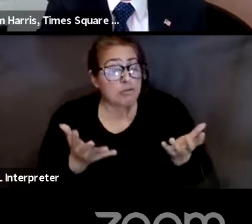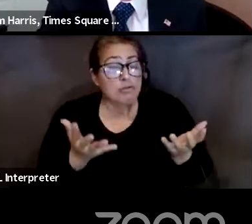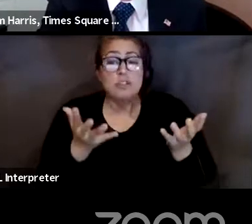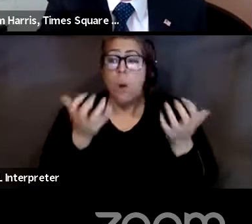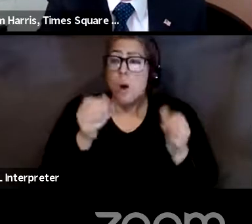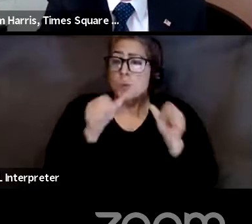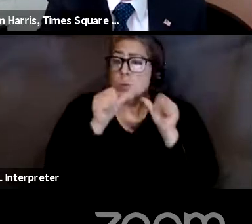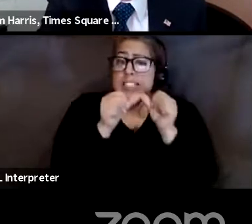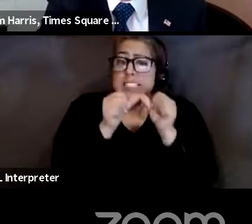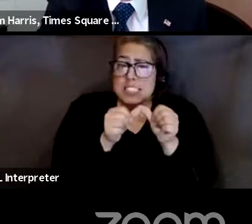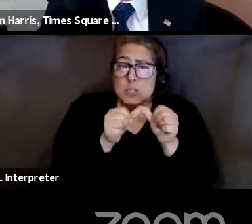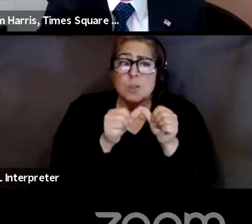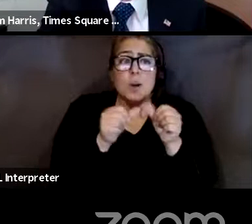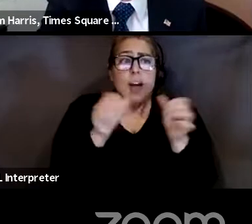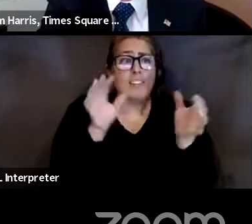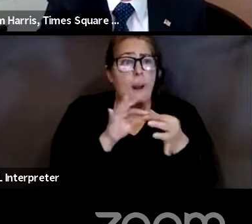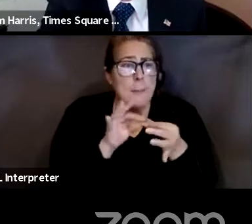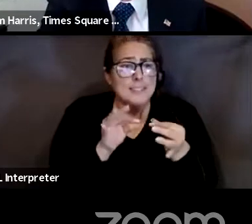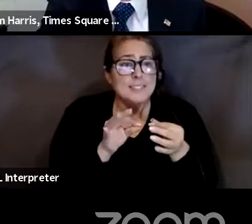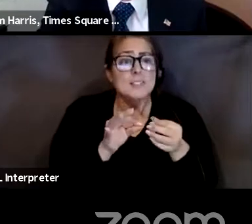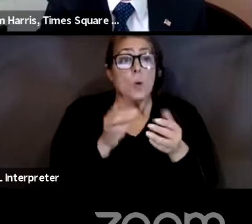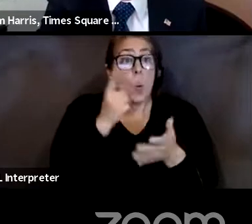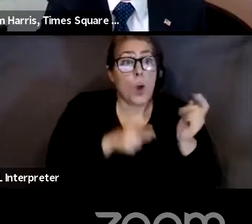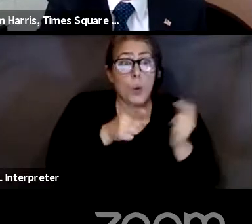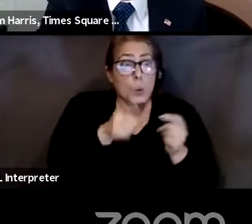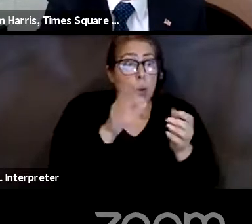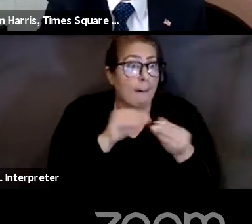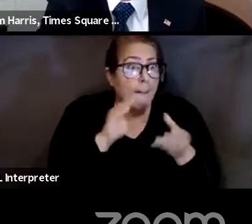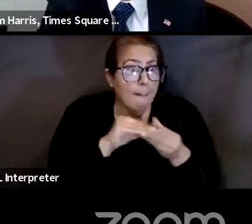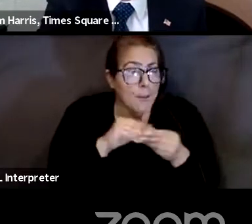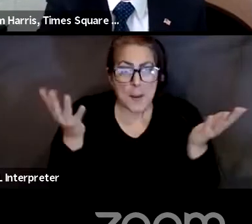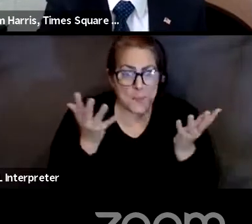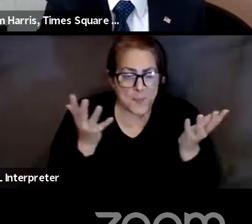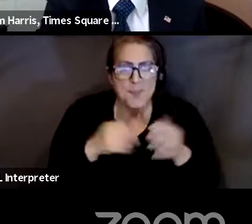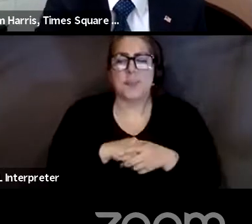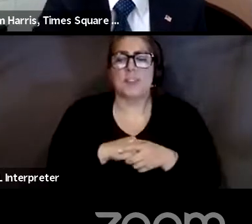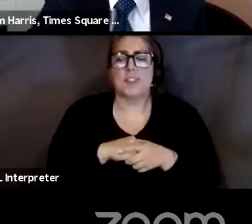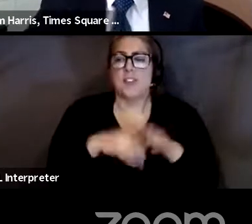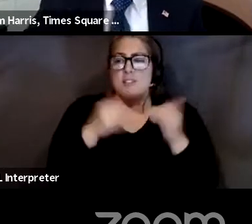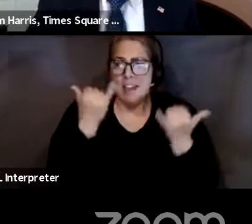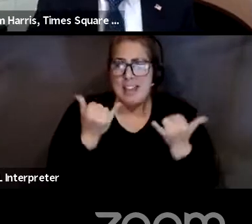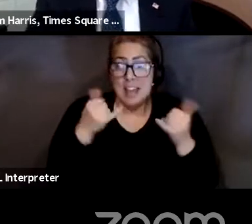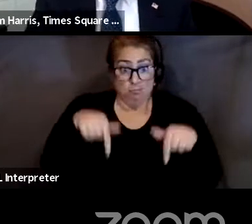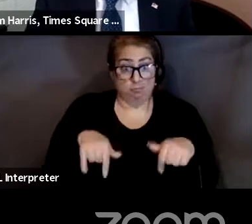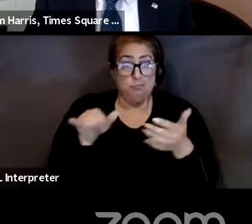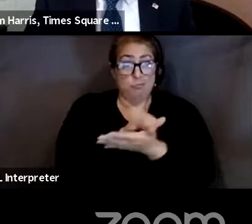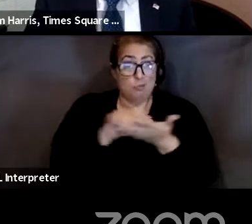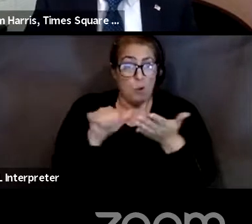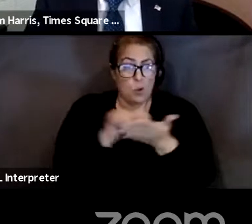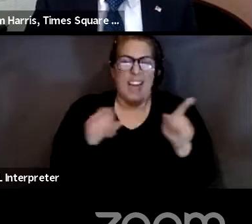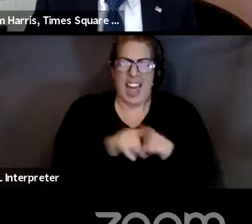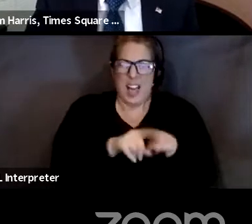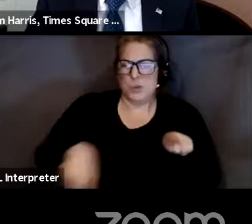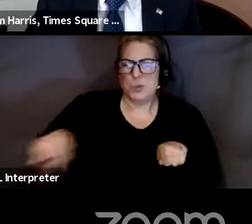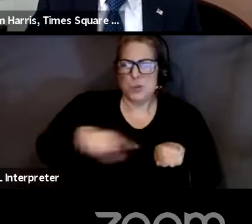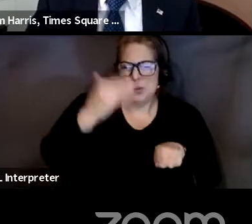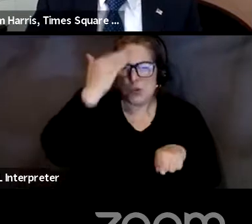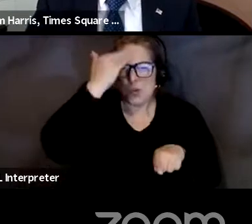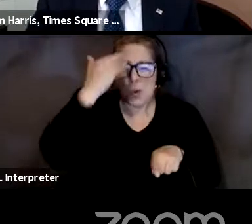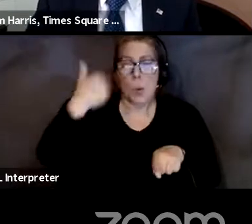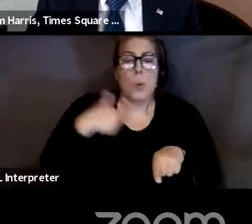in the vein of some of the stuff you were talking about, right now in New York, as everyone knows, we have